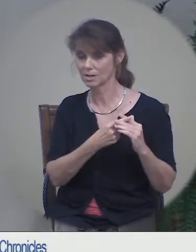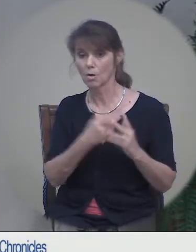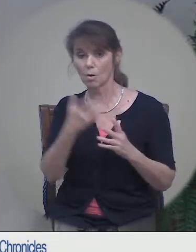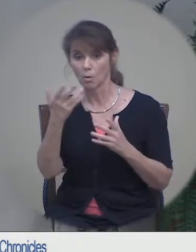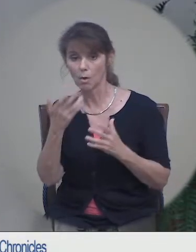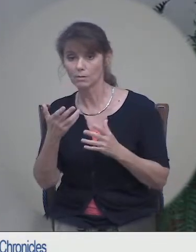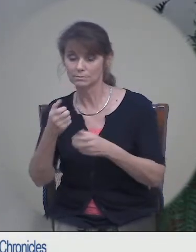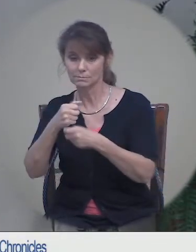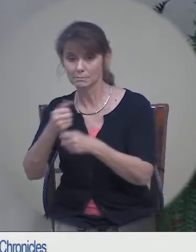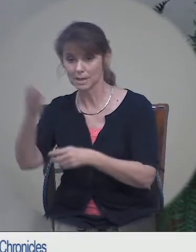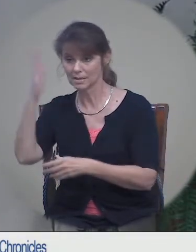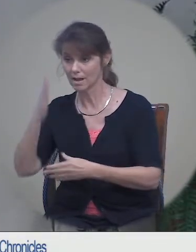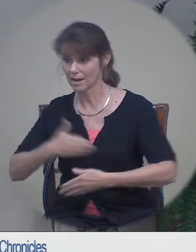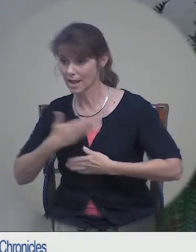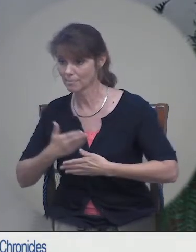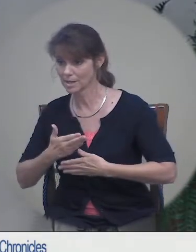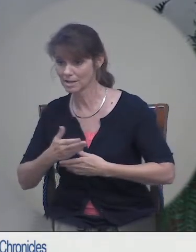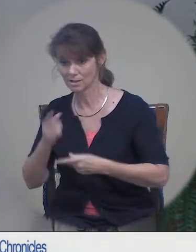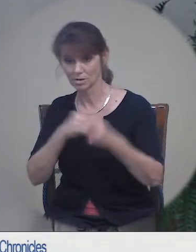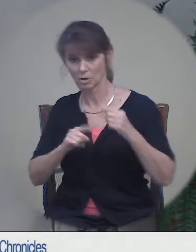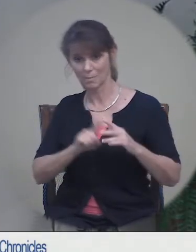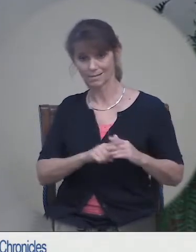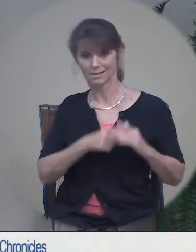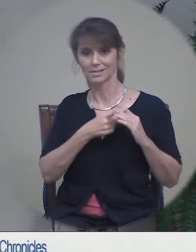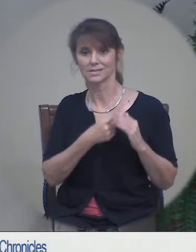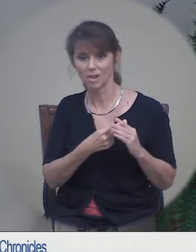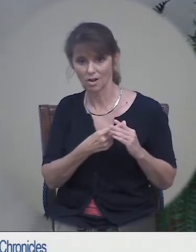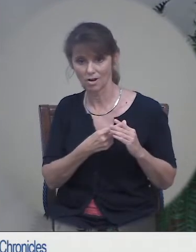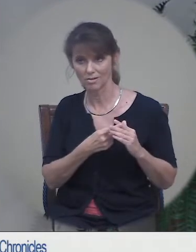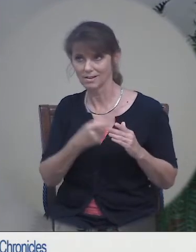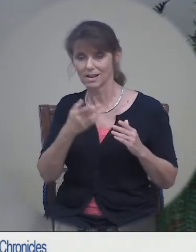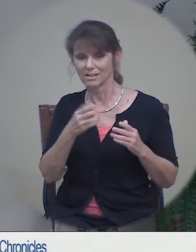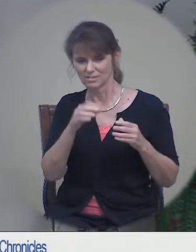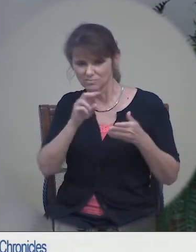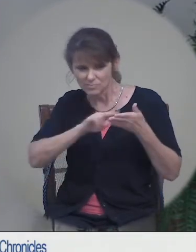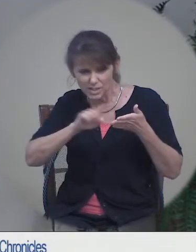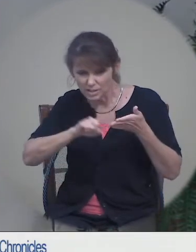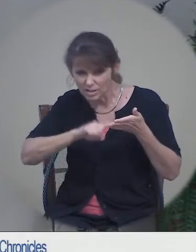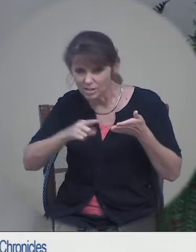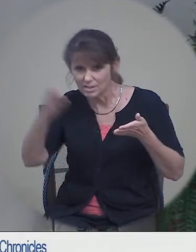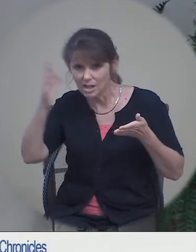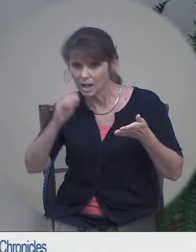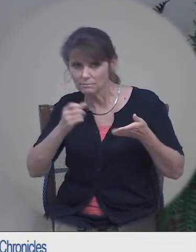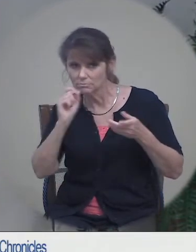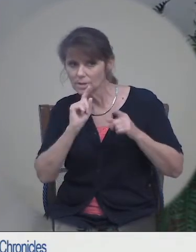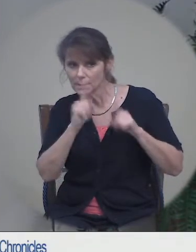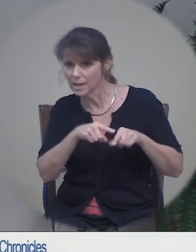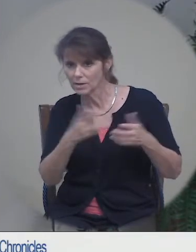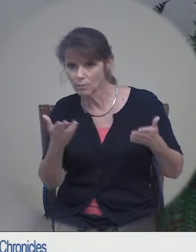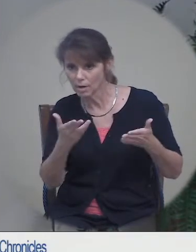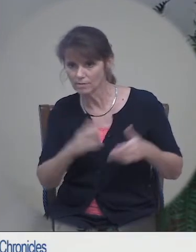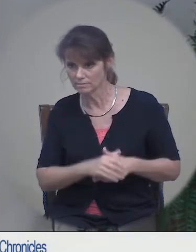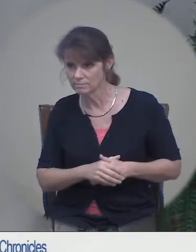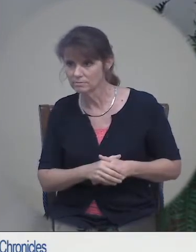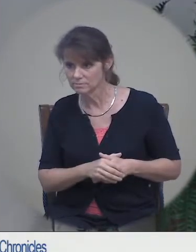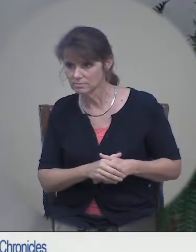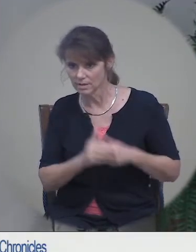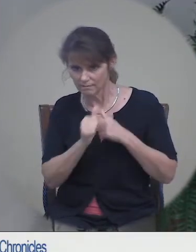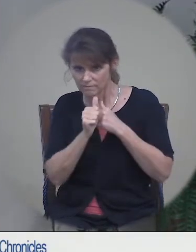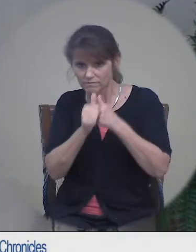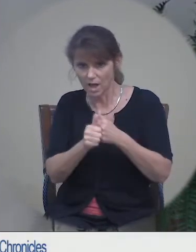to the source with what the Lord commanded. Or you look at verse 34 of chapter 29